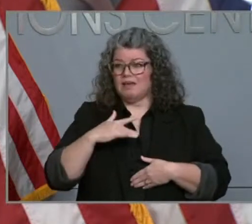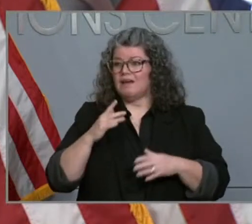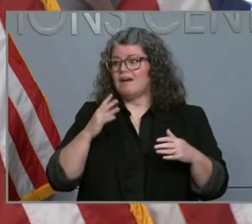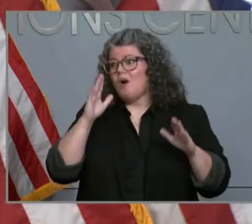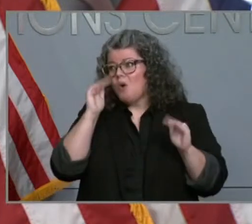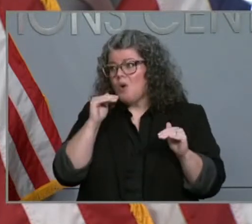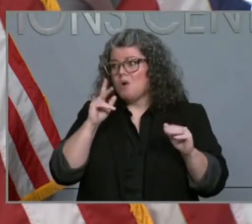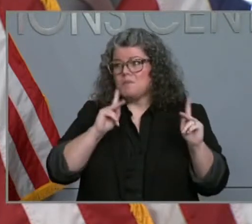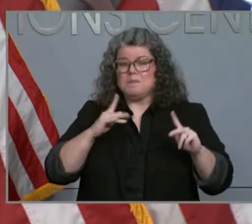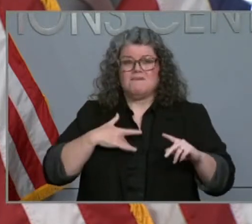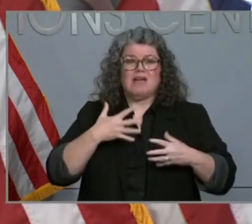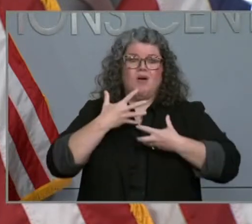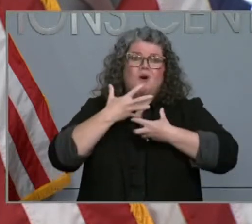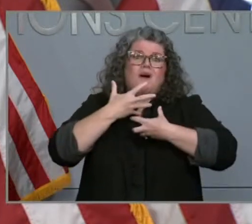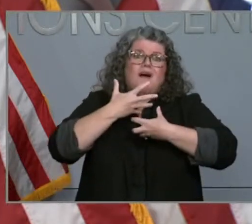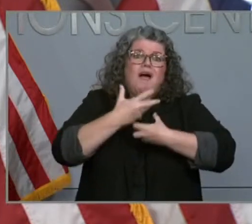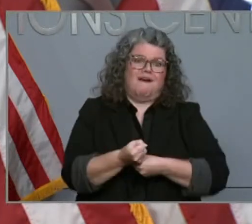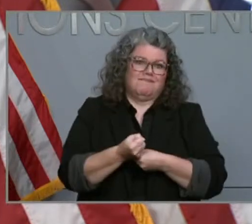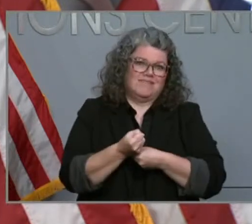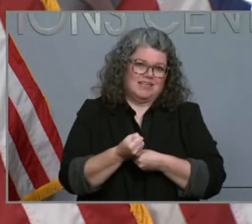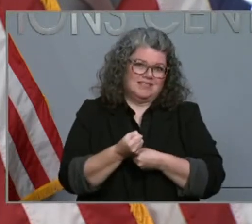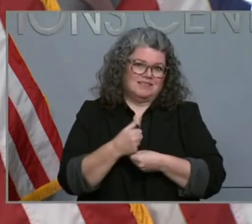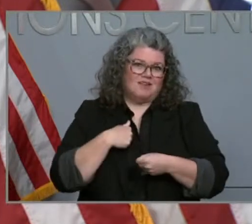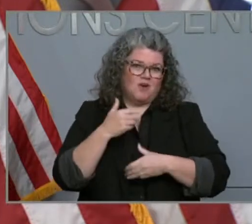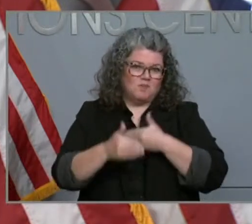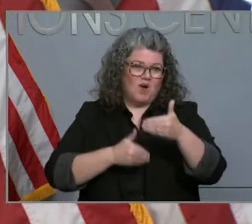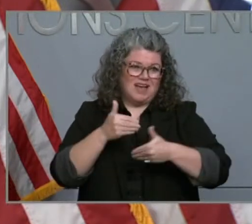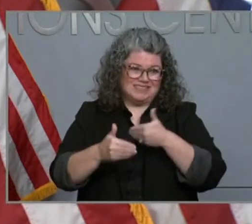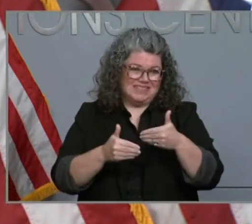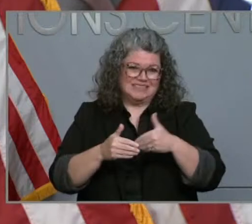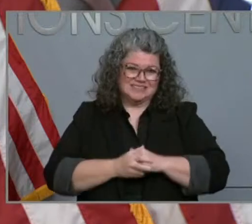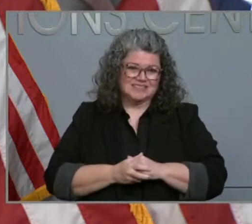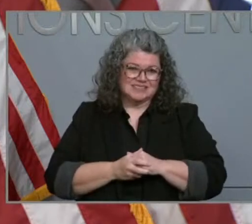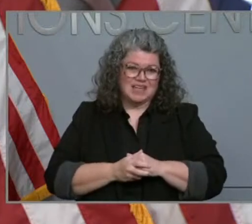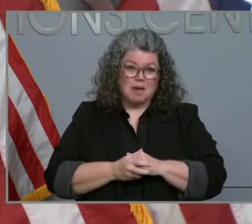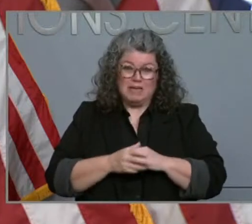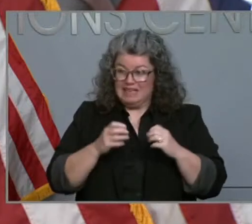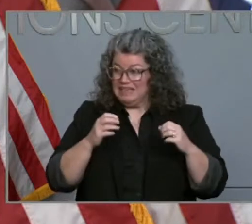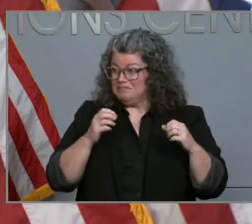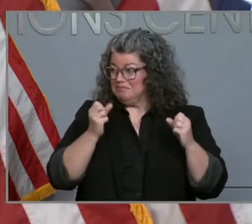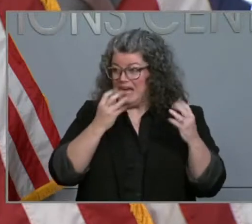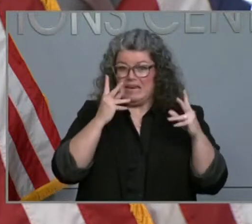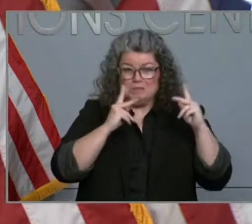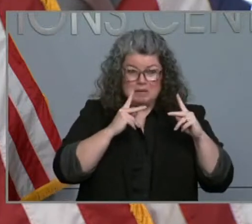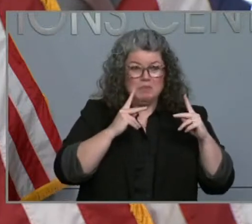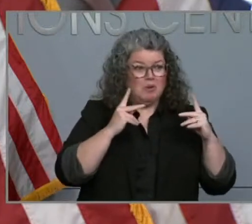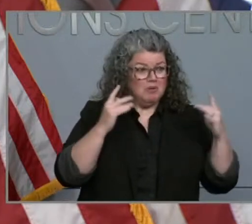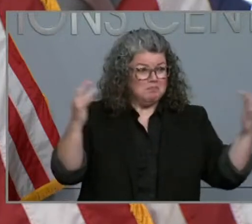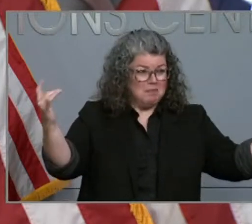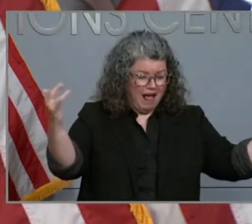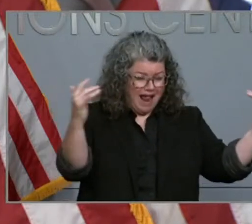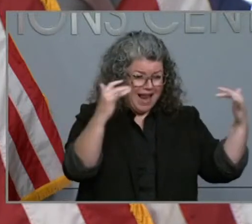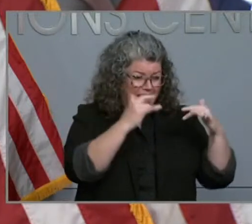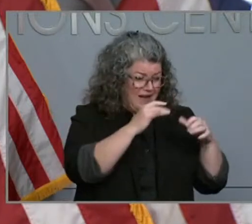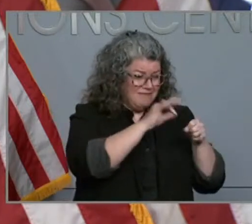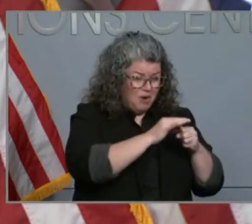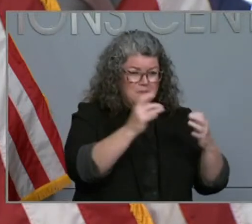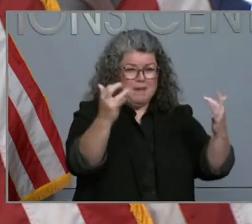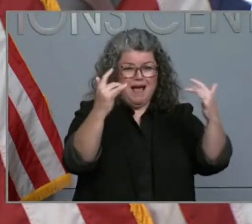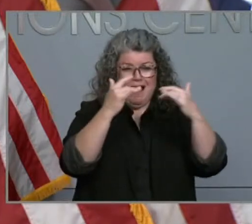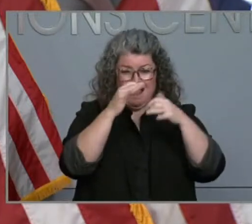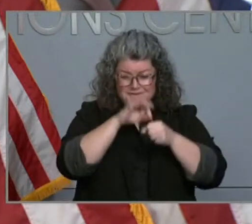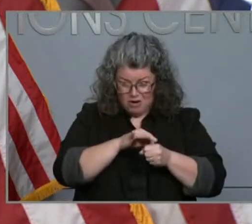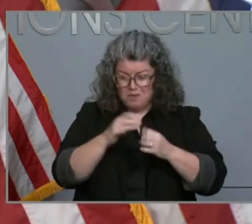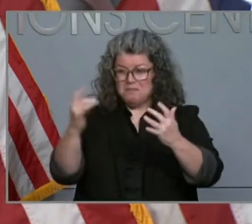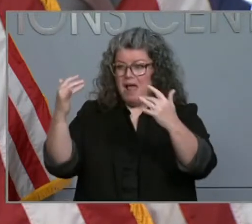confidence. I feel that when you have this many people turning out to vote, that's an indication of their confidence in our